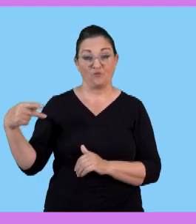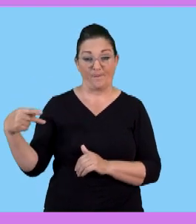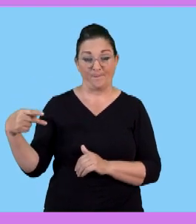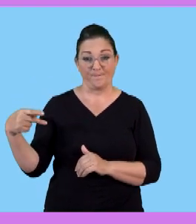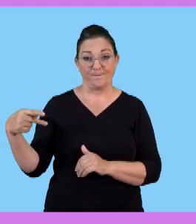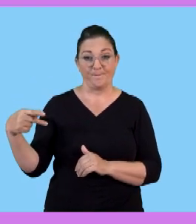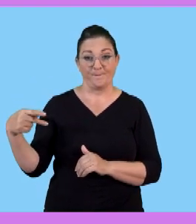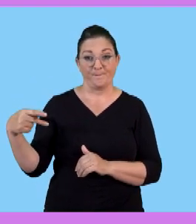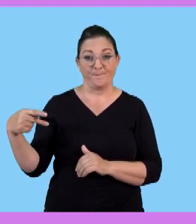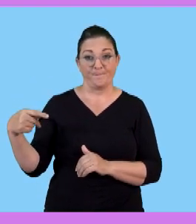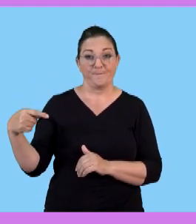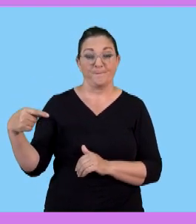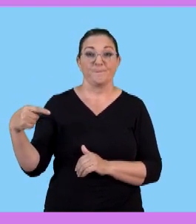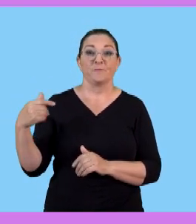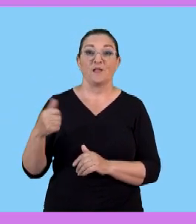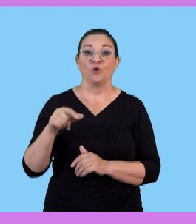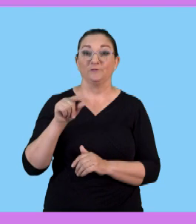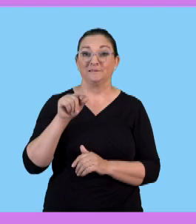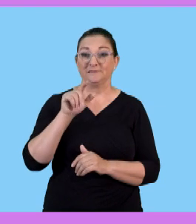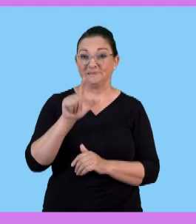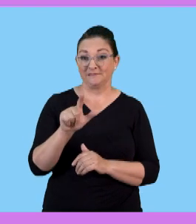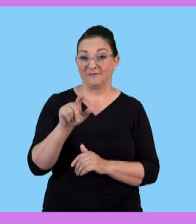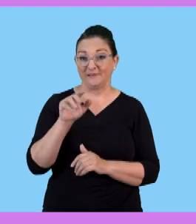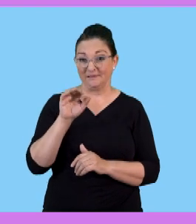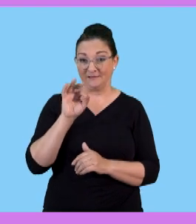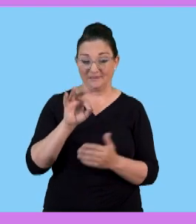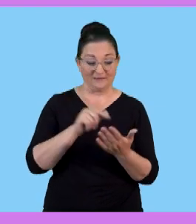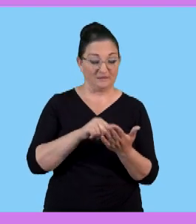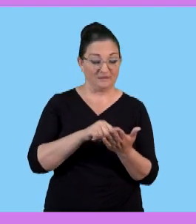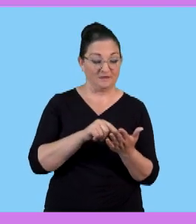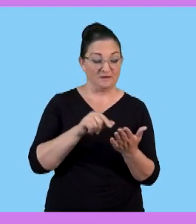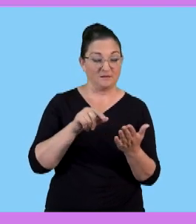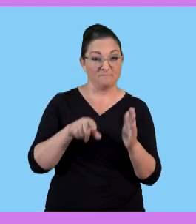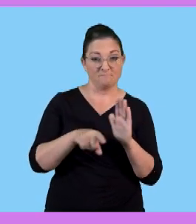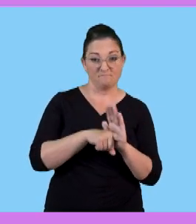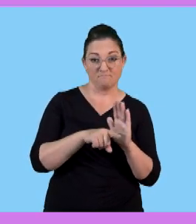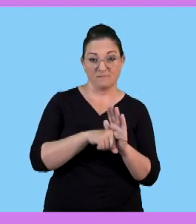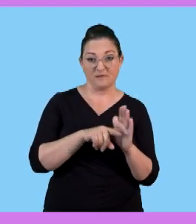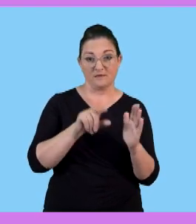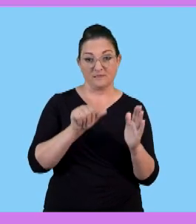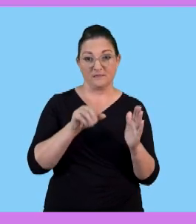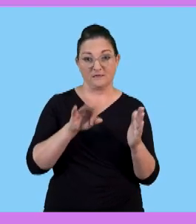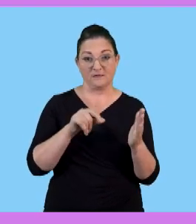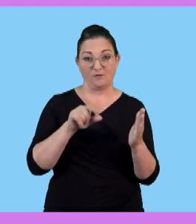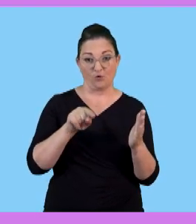63,7656 kilograms. Now let's type that in. 73 minus